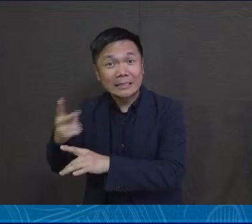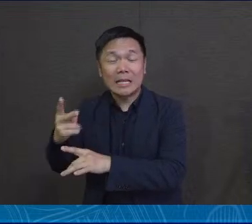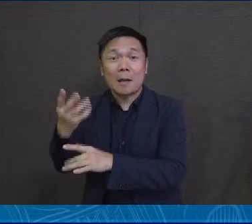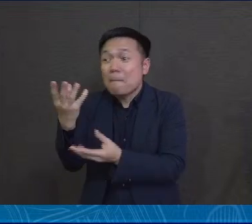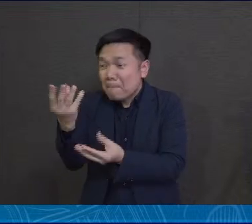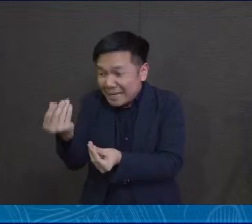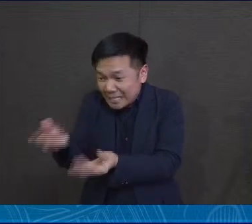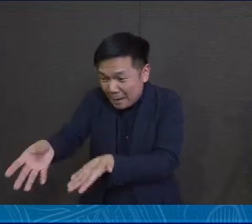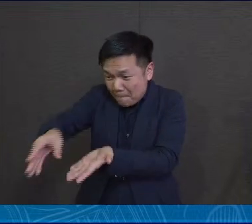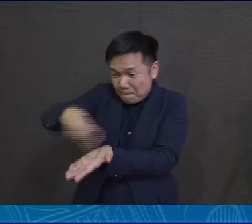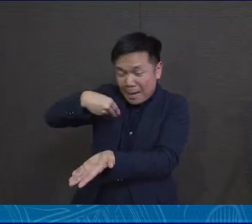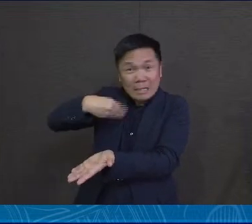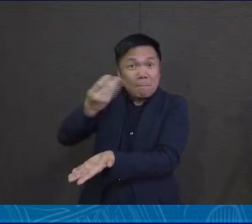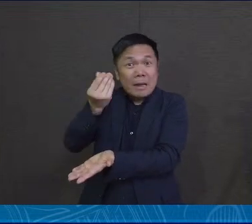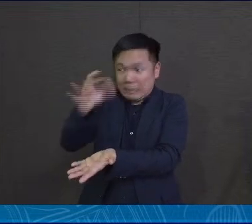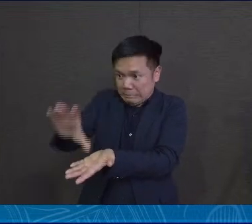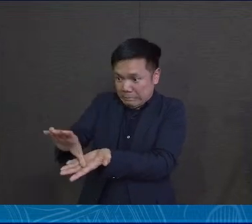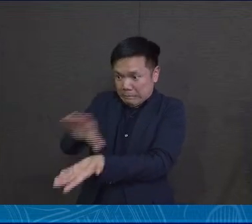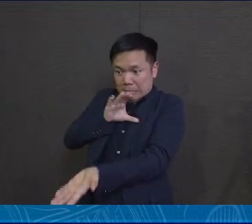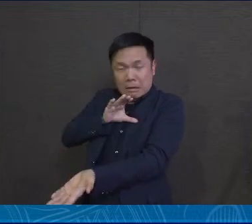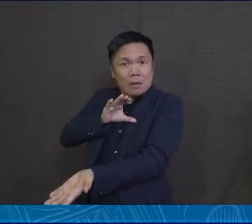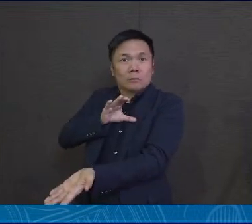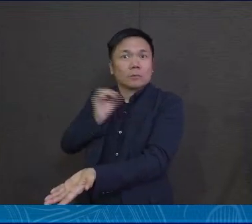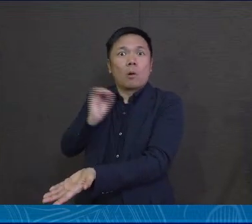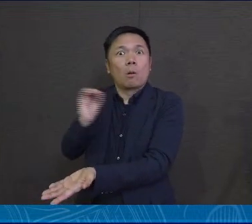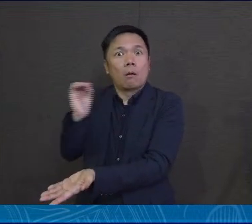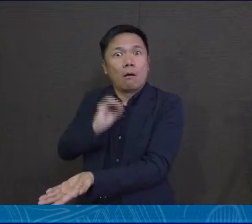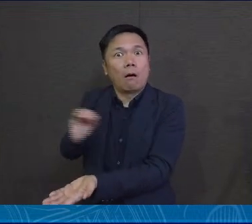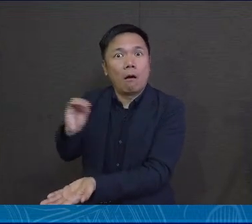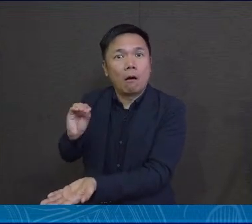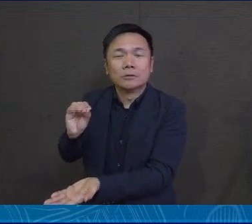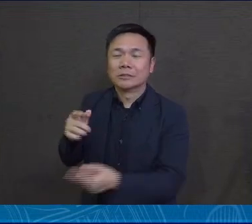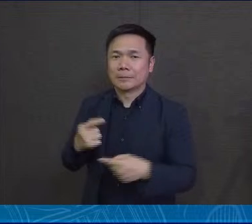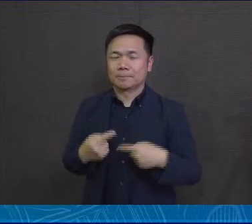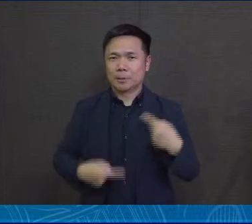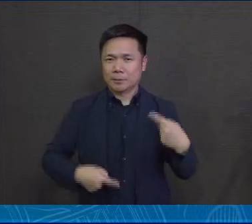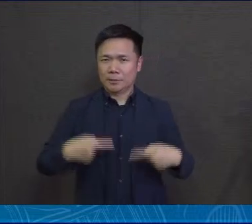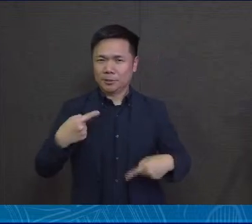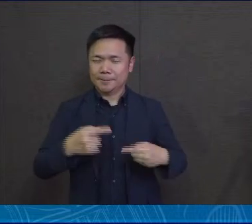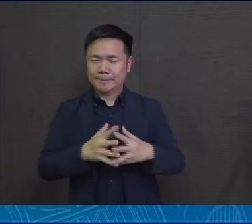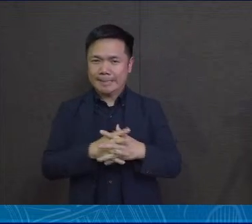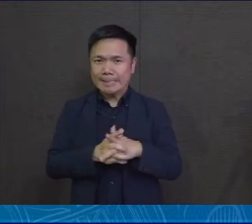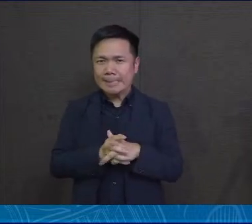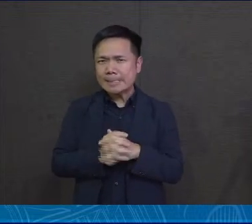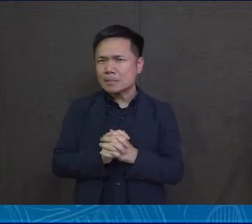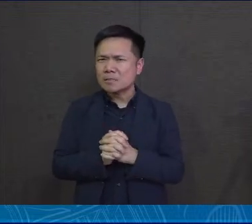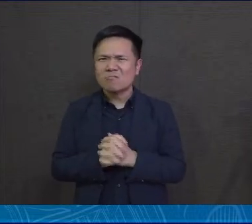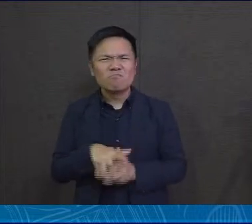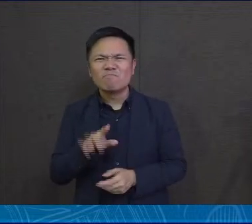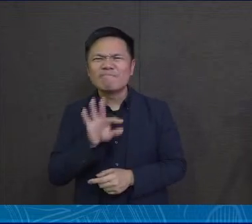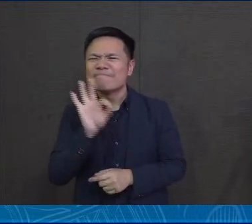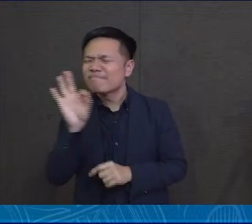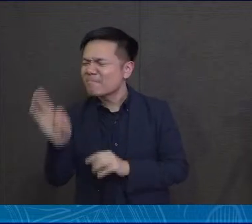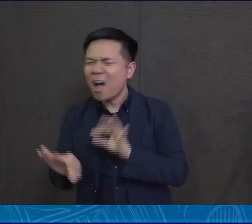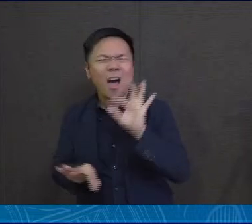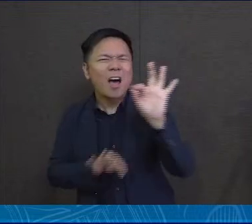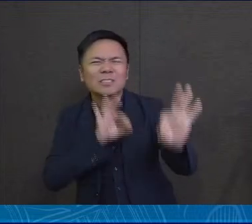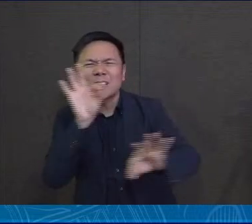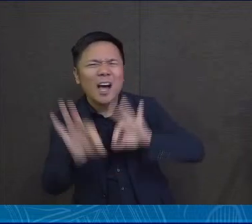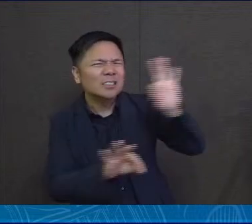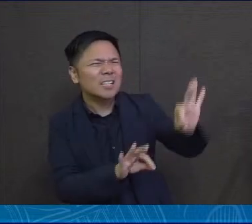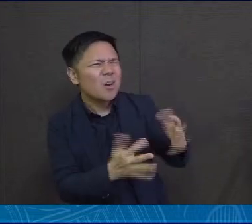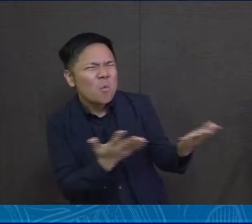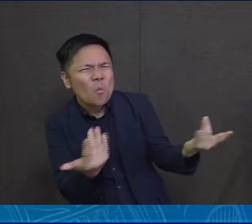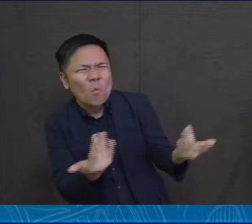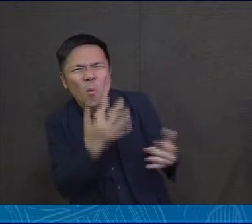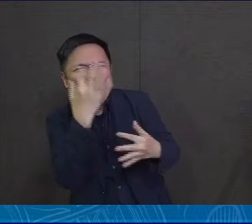cash, then sometimes the politicians would start questioning, why are